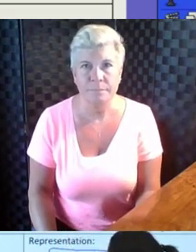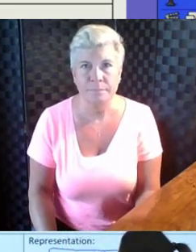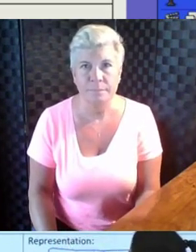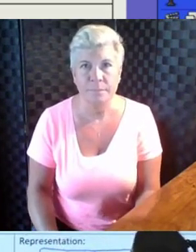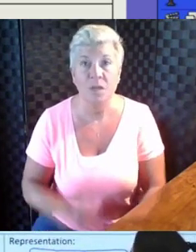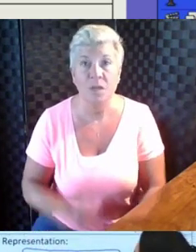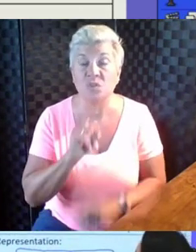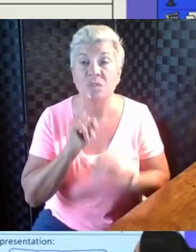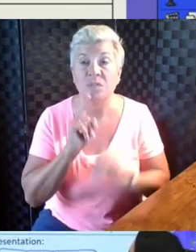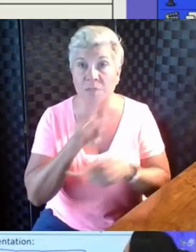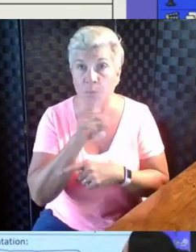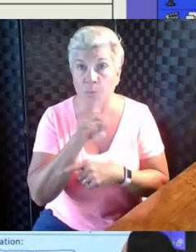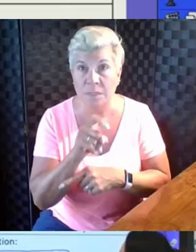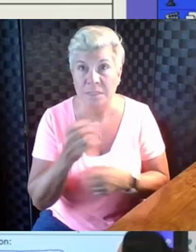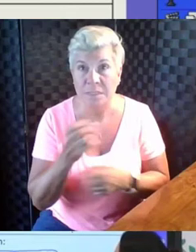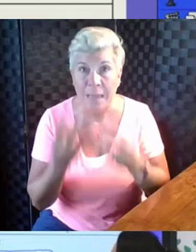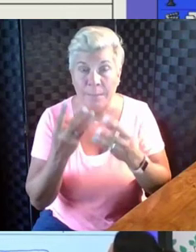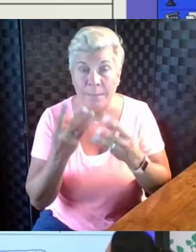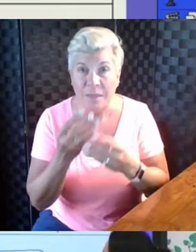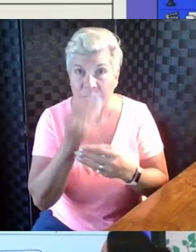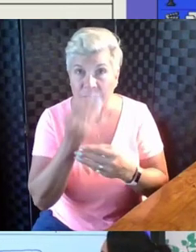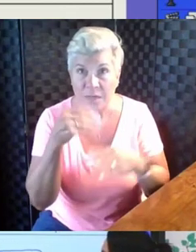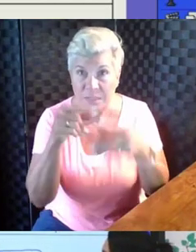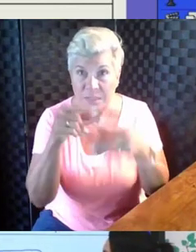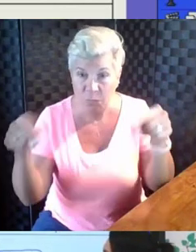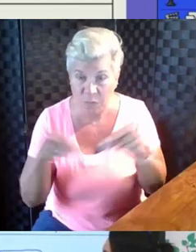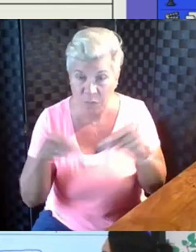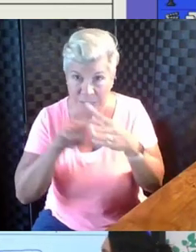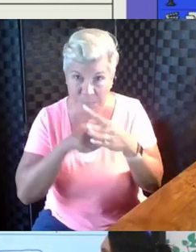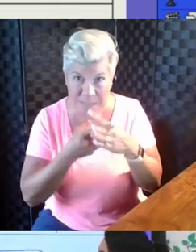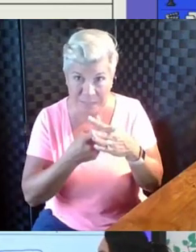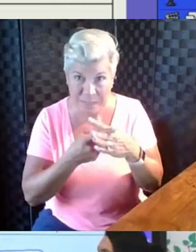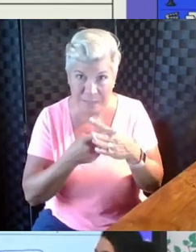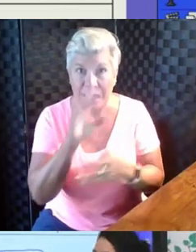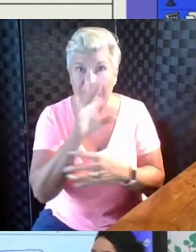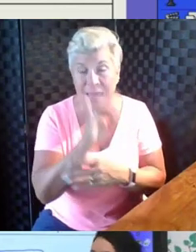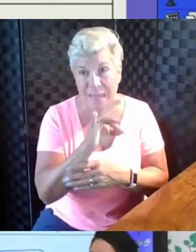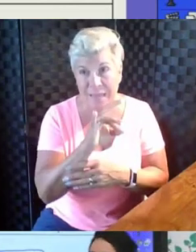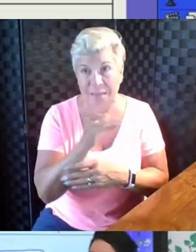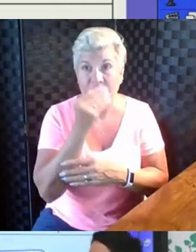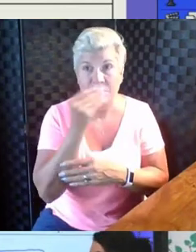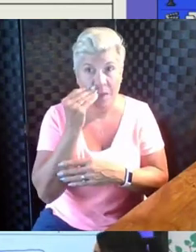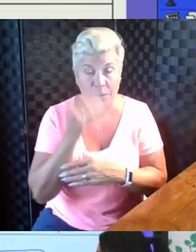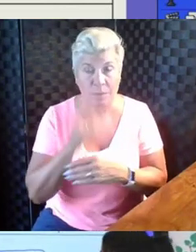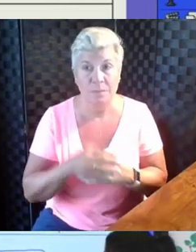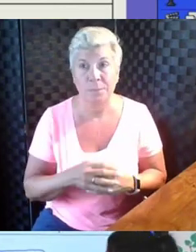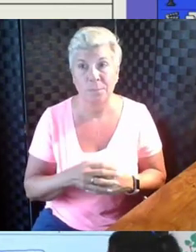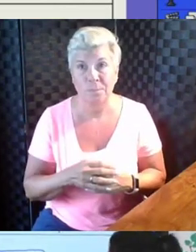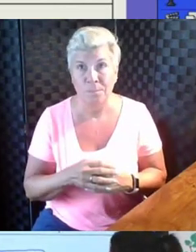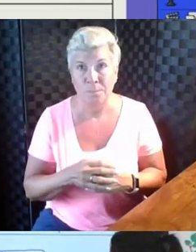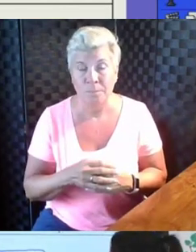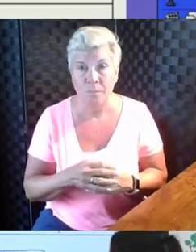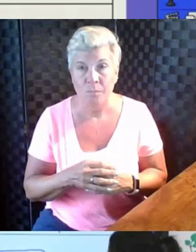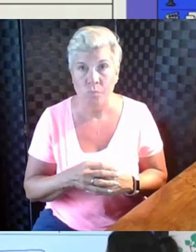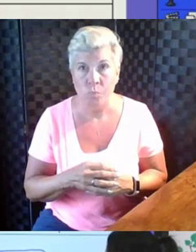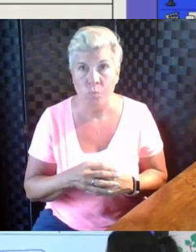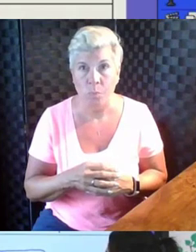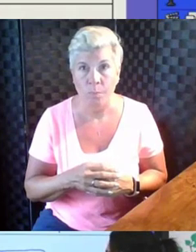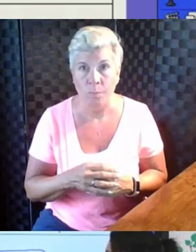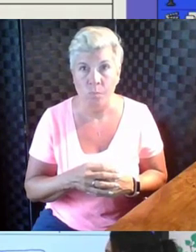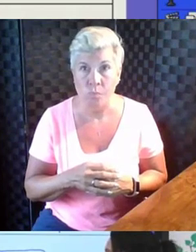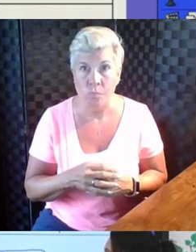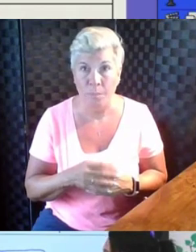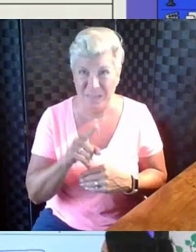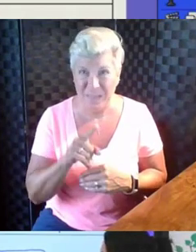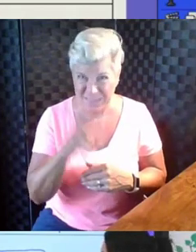So that should answer our question, how many flowers were in the garden to begin with? 8 flowers were in the garden to begin with. Is